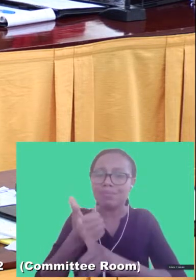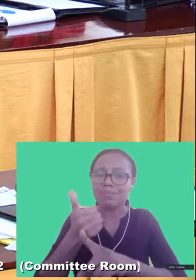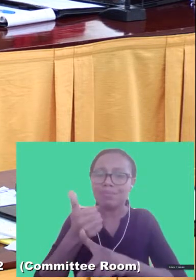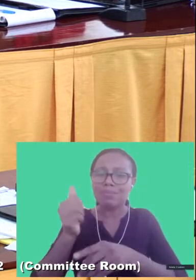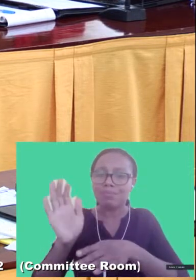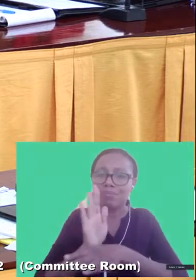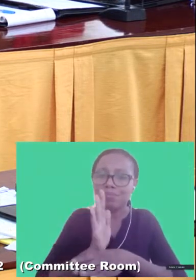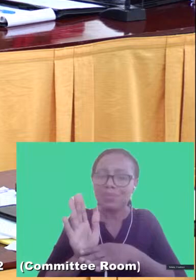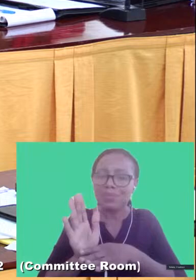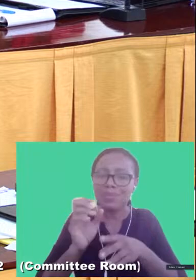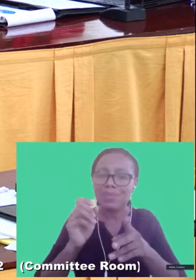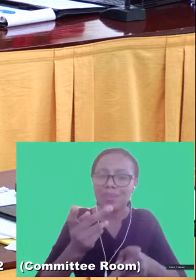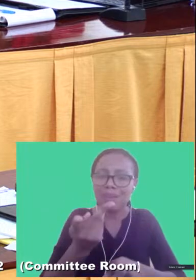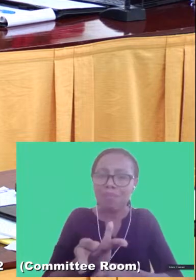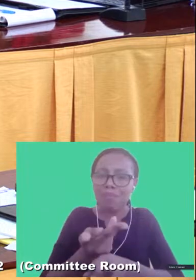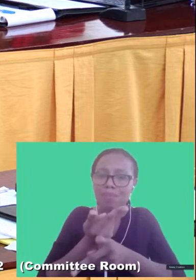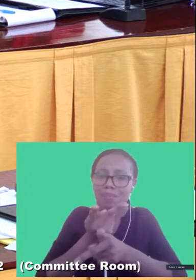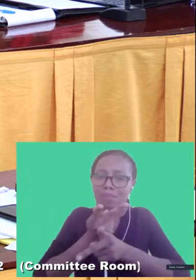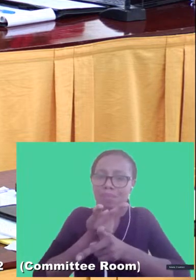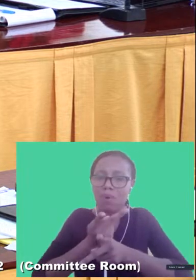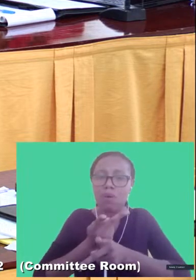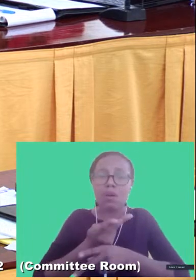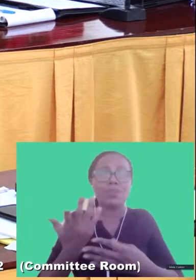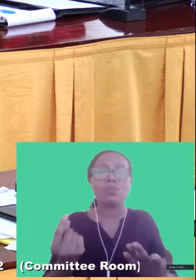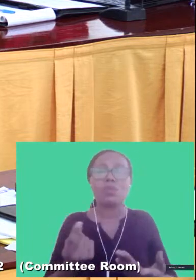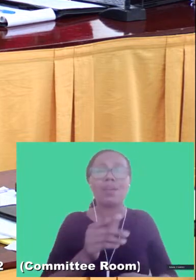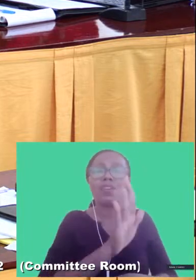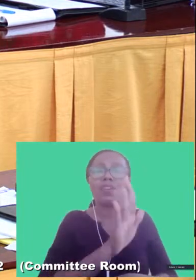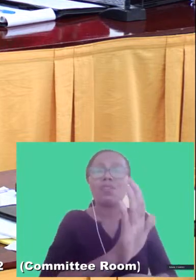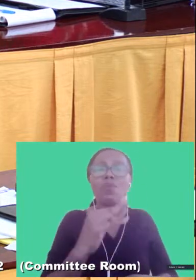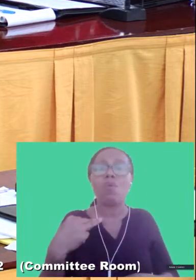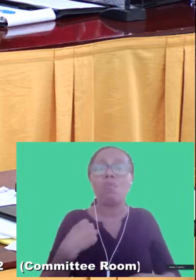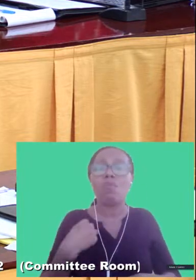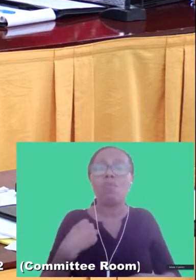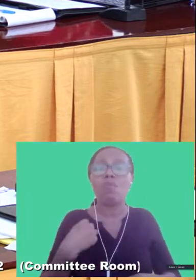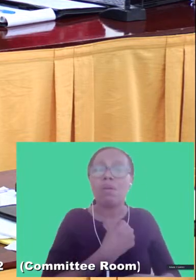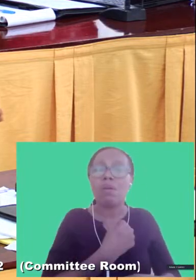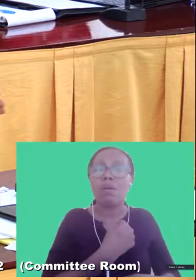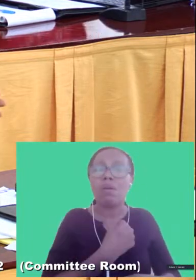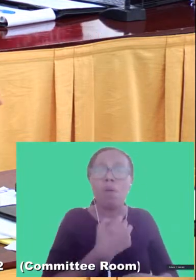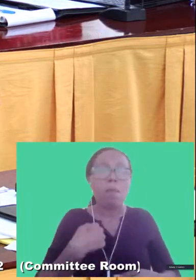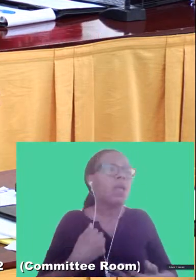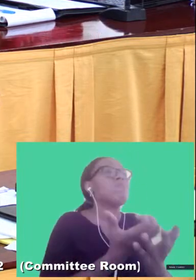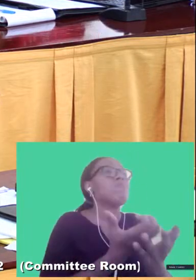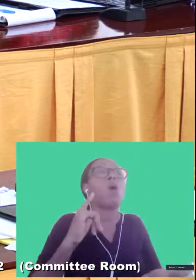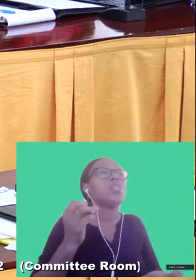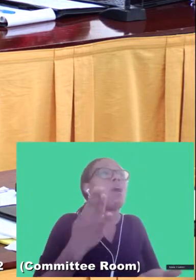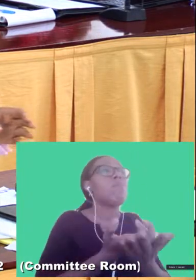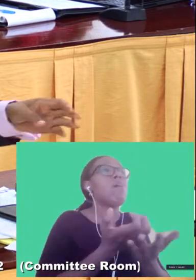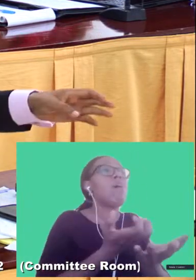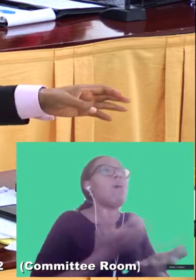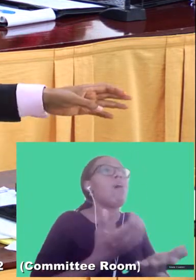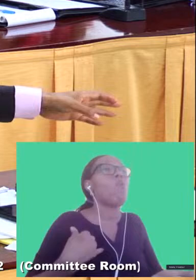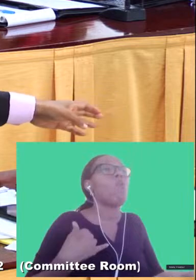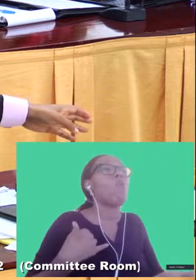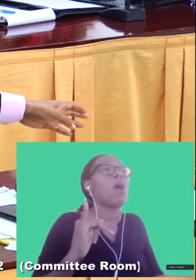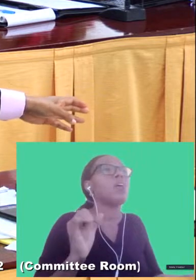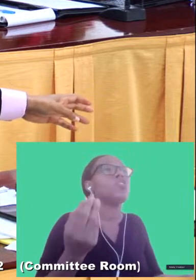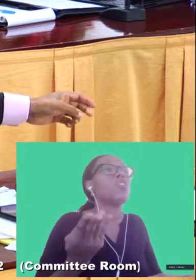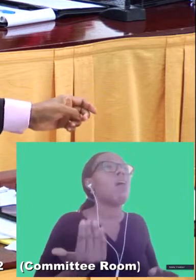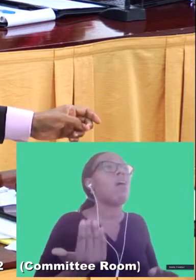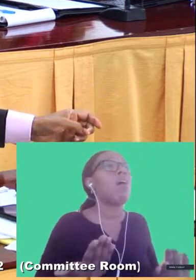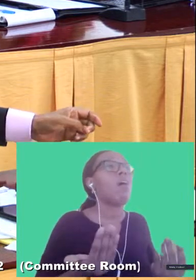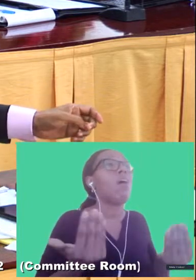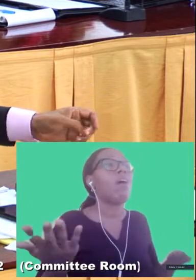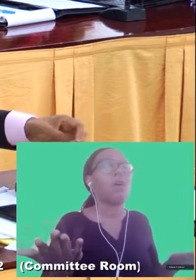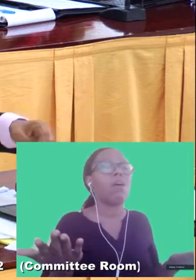job anywhere because they're standing on their own 2 feet, and then shortly they're employing 2 or 3 people, and then they come back and say, look, this isn't